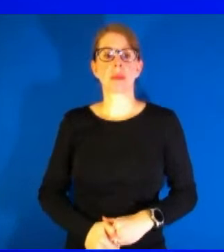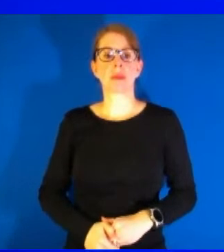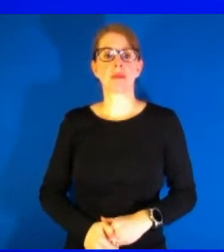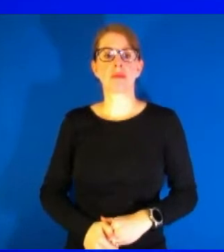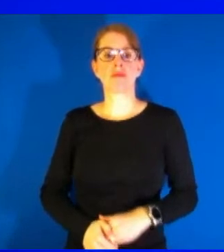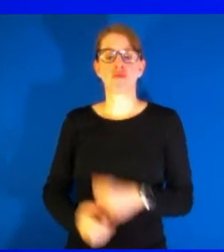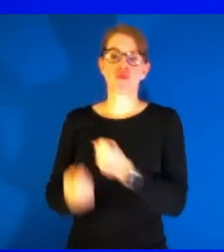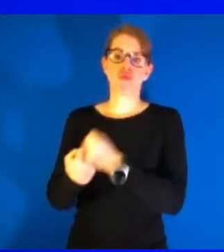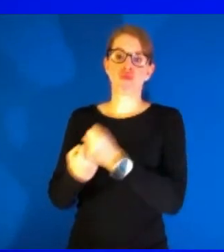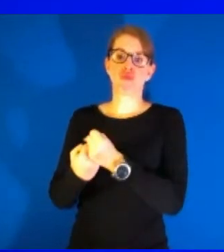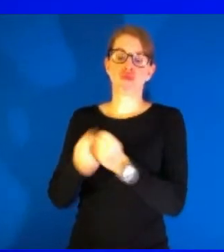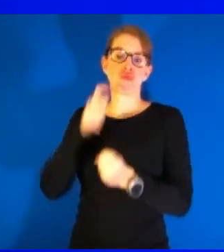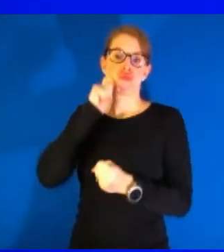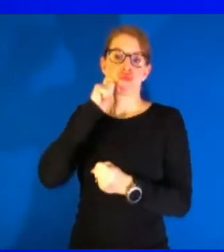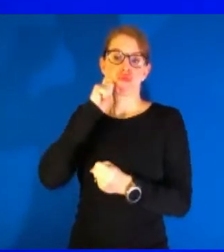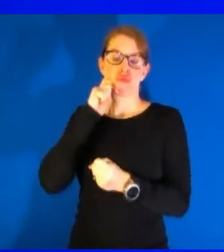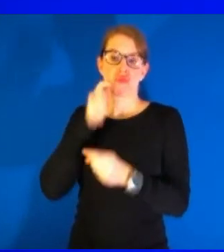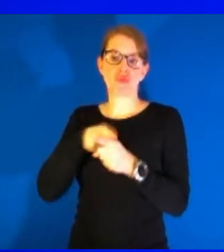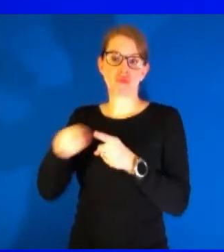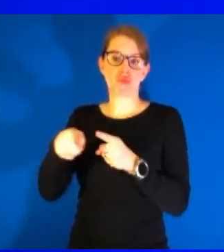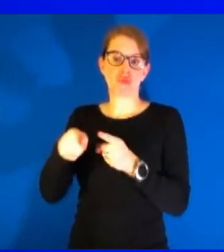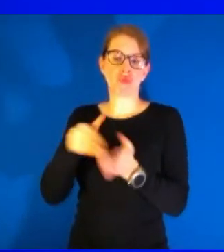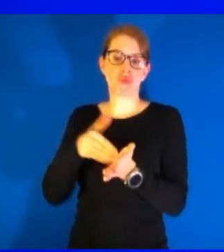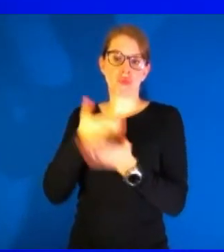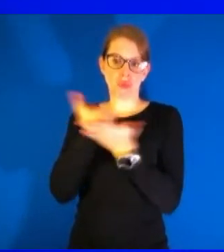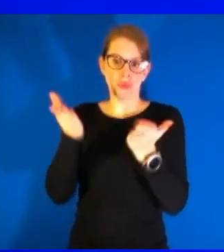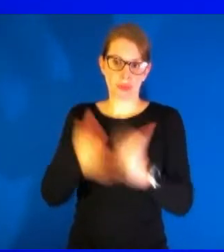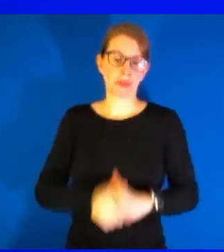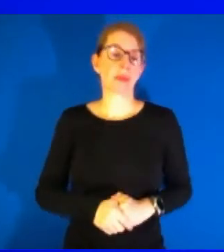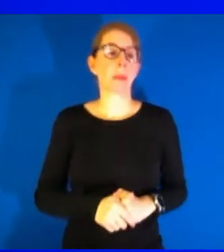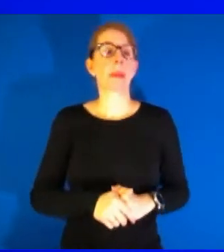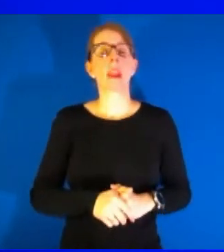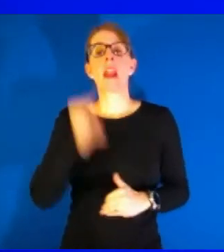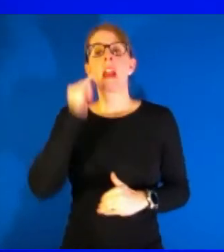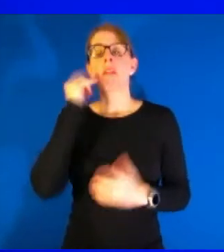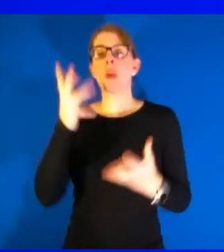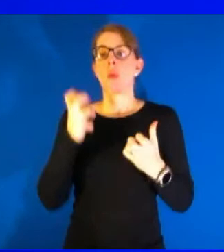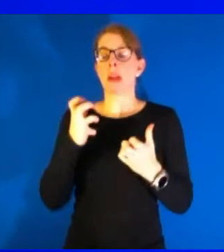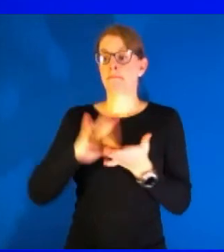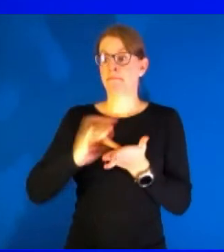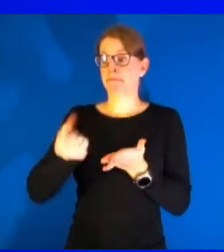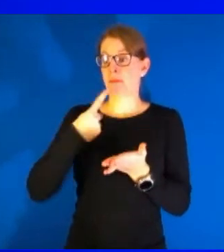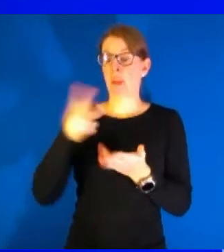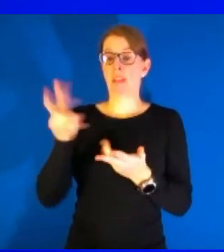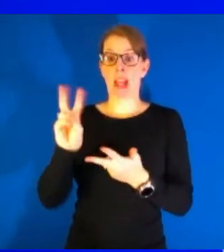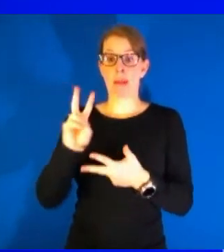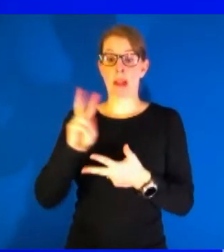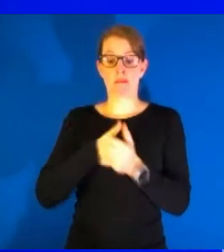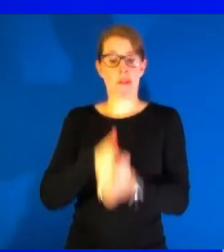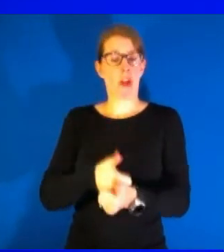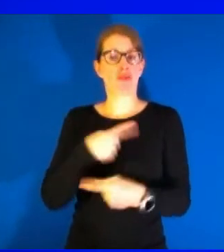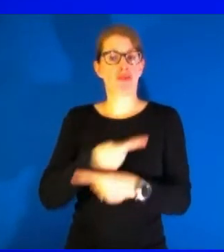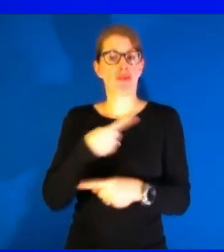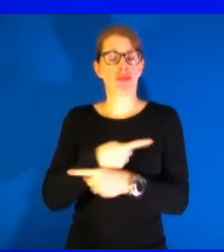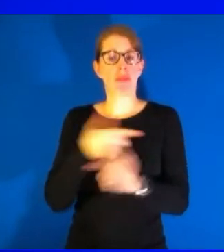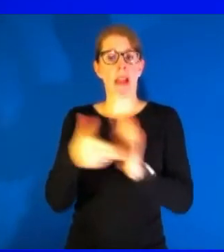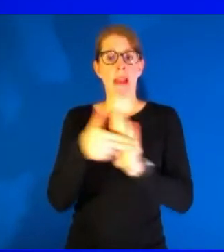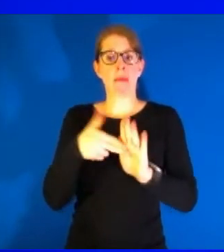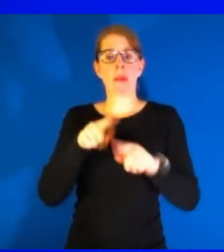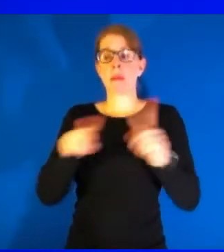out there. But understand that if you want to take some of those vitamins as they are prescribed and directed, I think that's fine. As far as COVID treatment